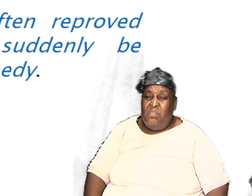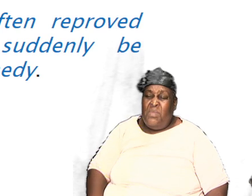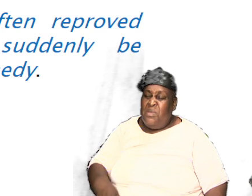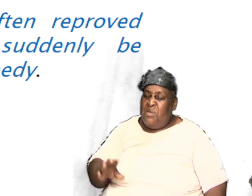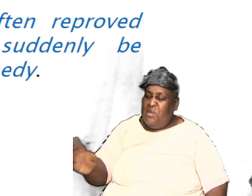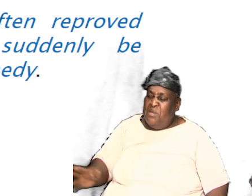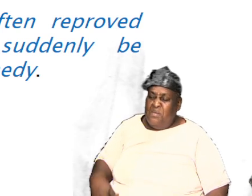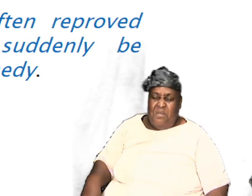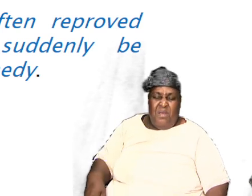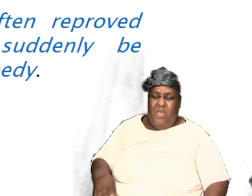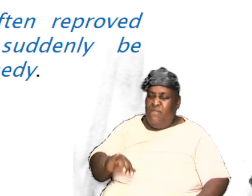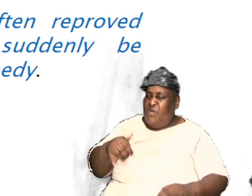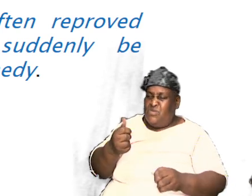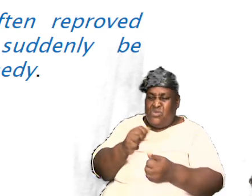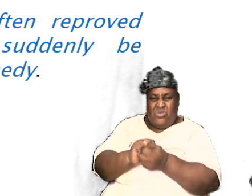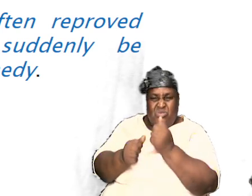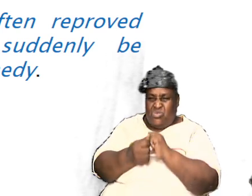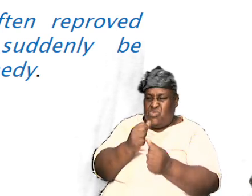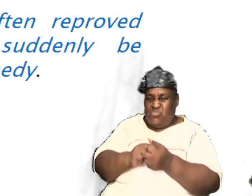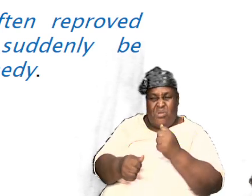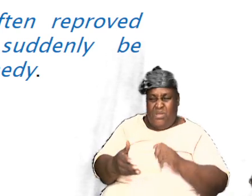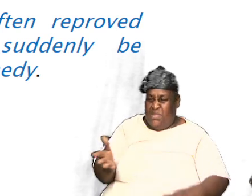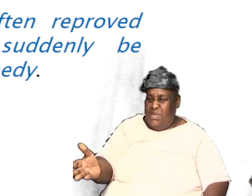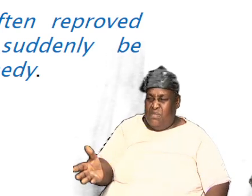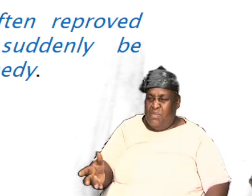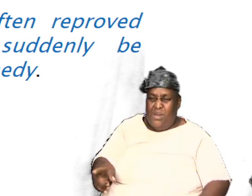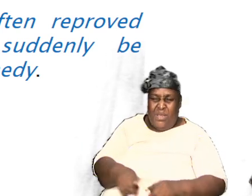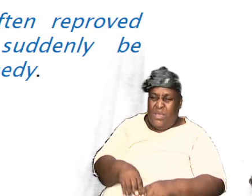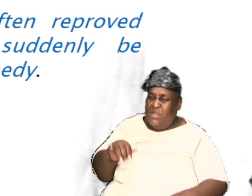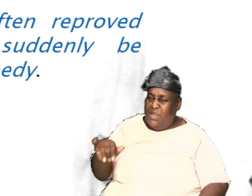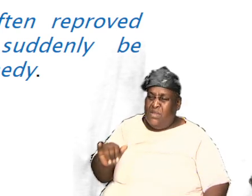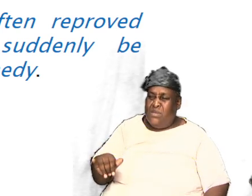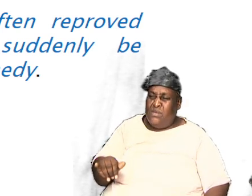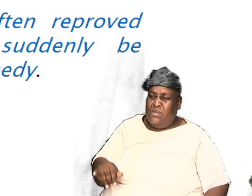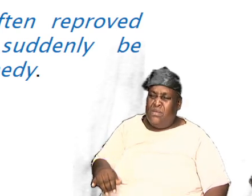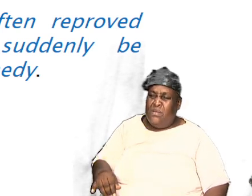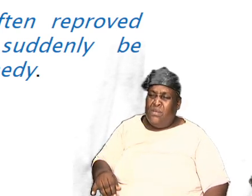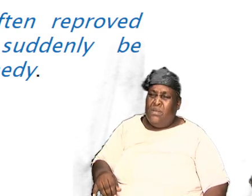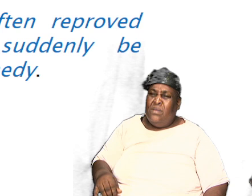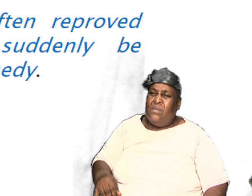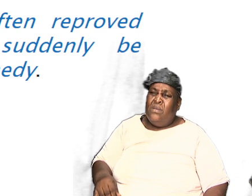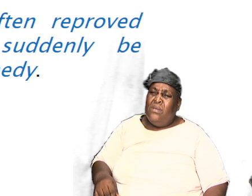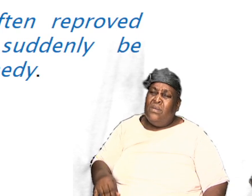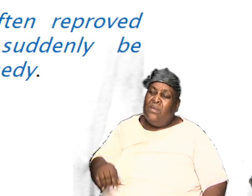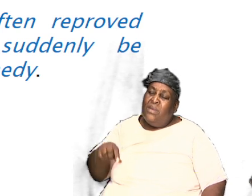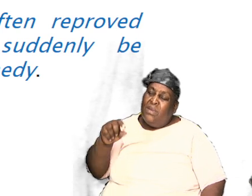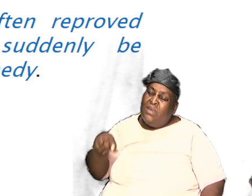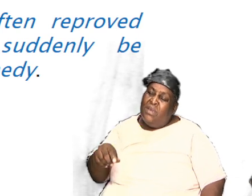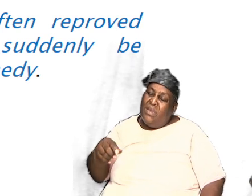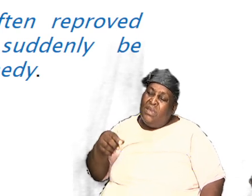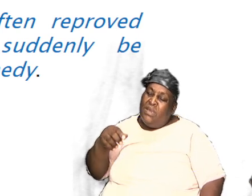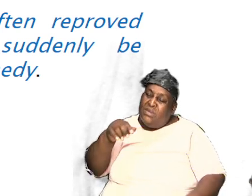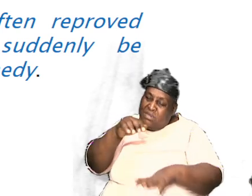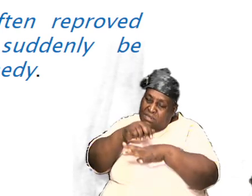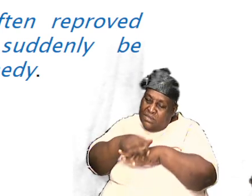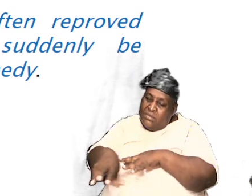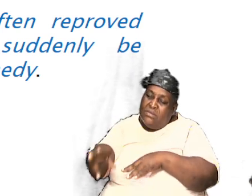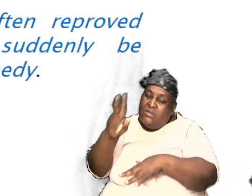them out like that. He didn't just destroy them. He didn't just act. What he did, he sent the prophet